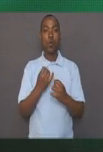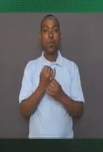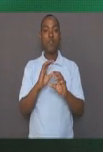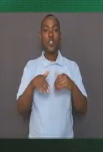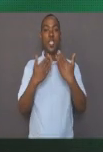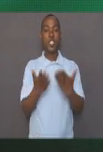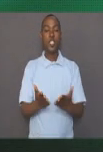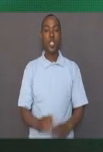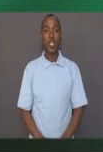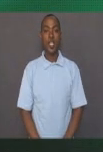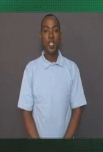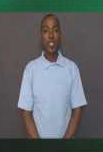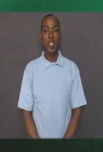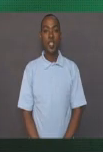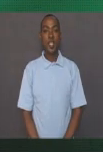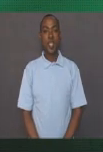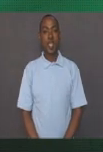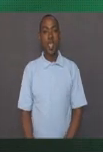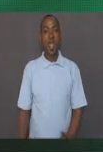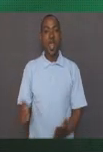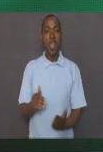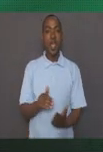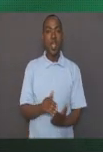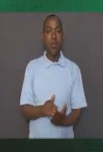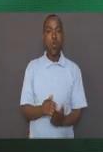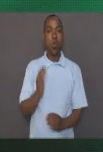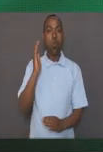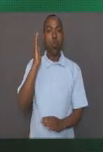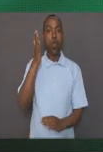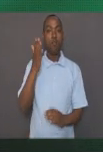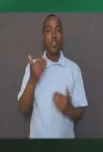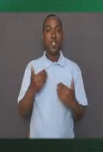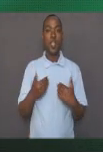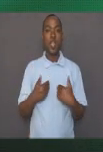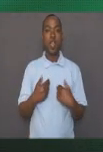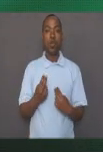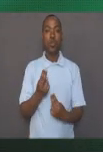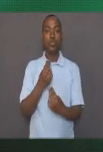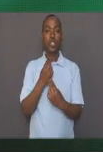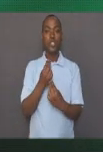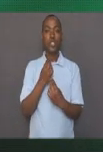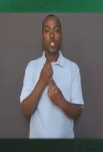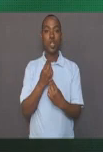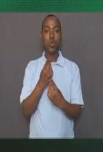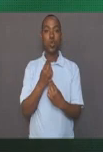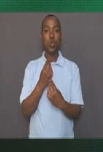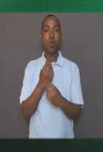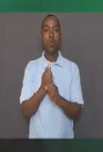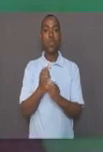they are required to improve the levels of health and nutrition for the future.